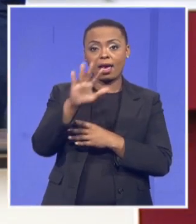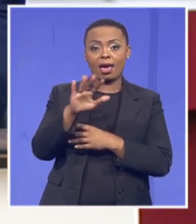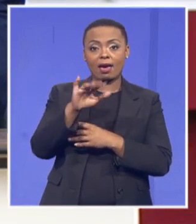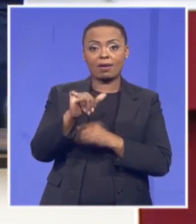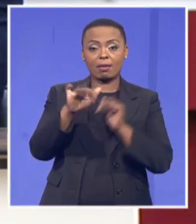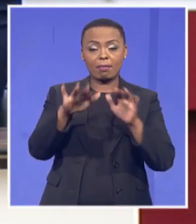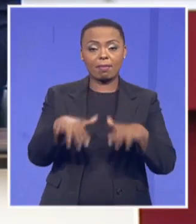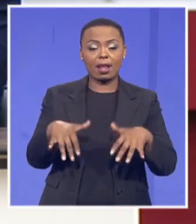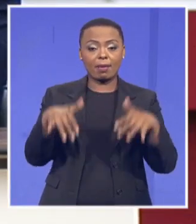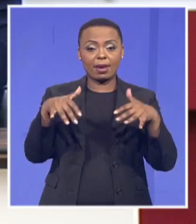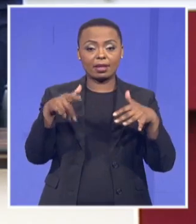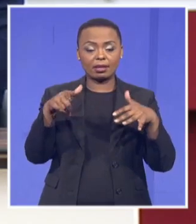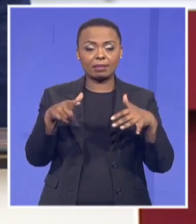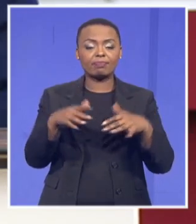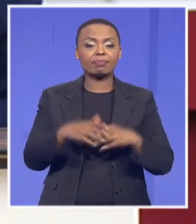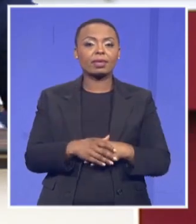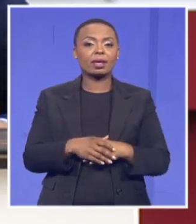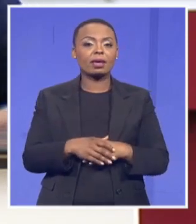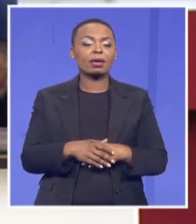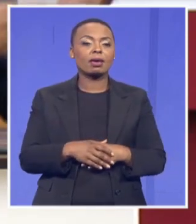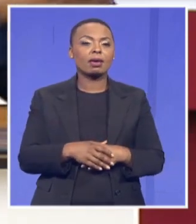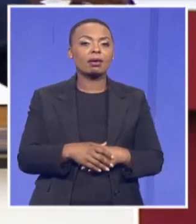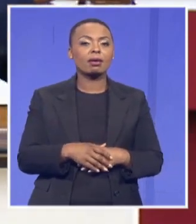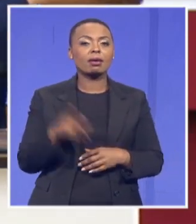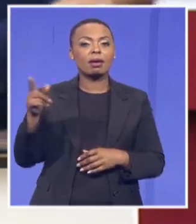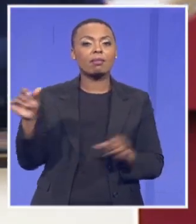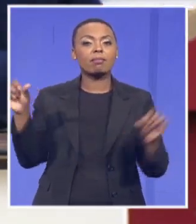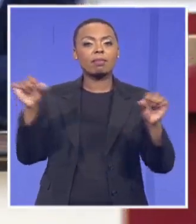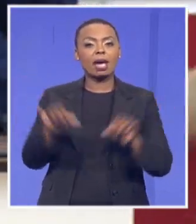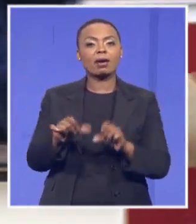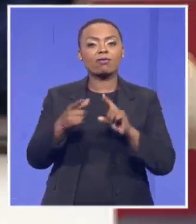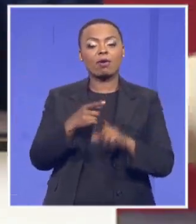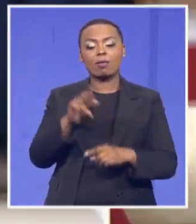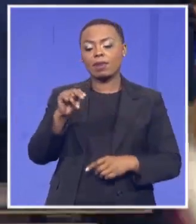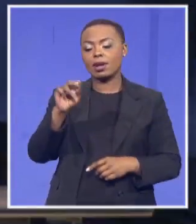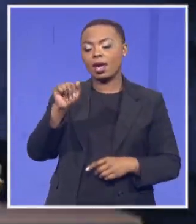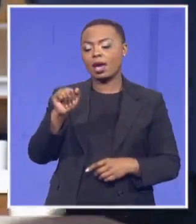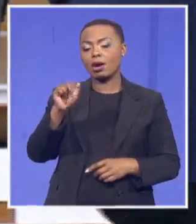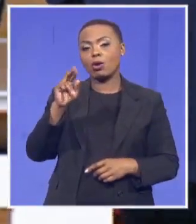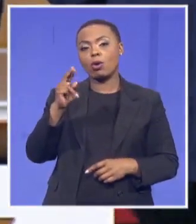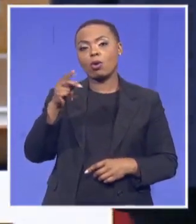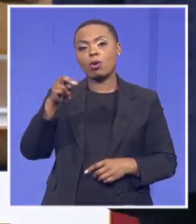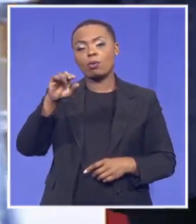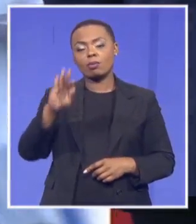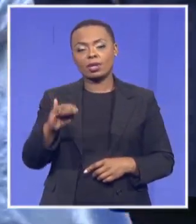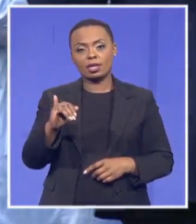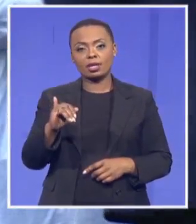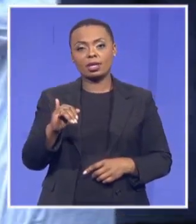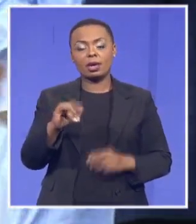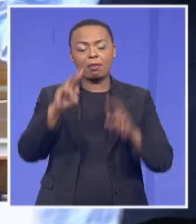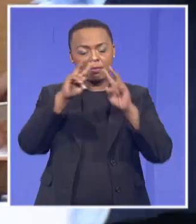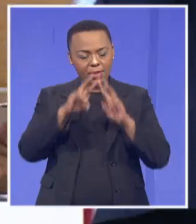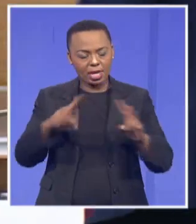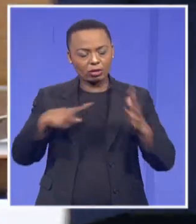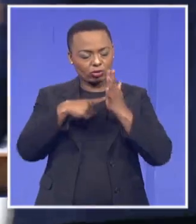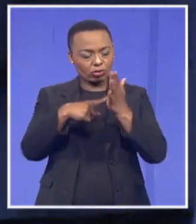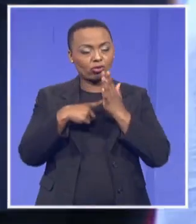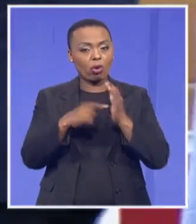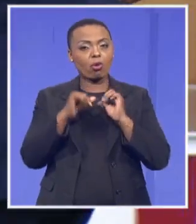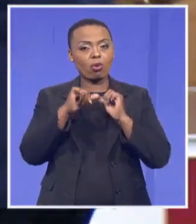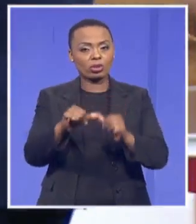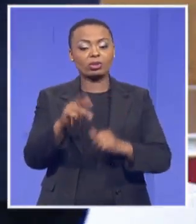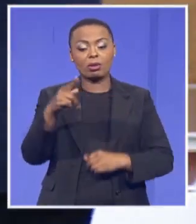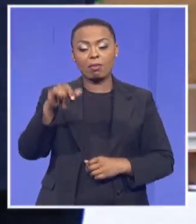He just returned from Nairobi, Kenya, where Ethiopian peace talks are continuing. Obasanjo came to brief the Pan-African